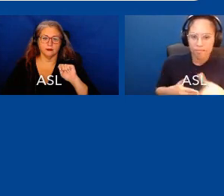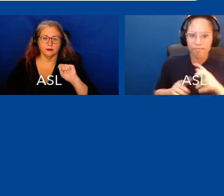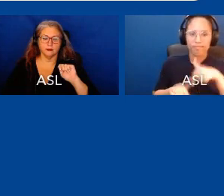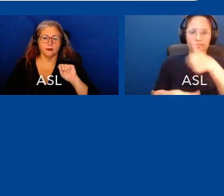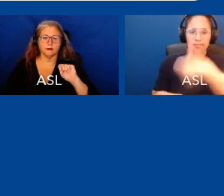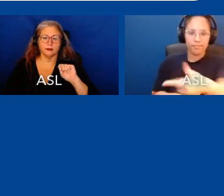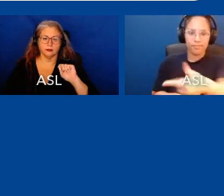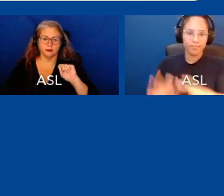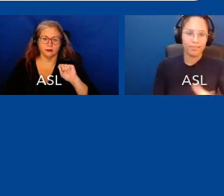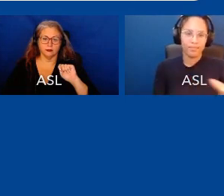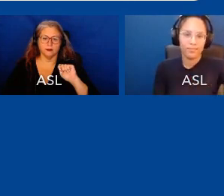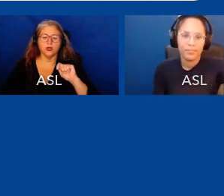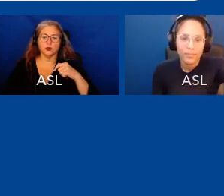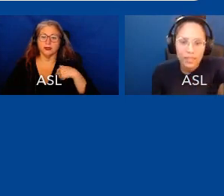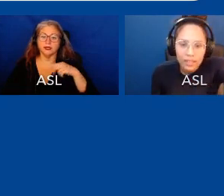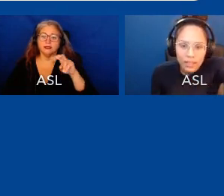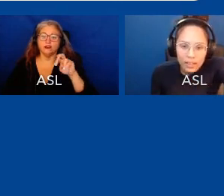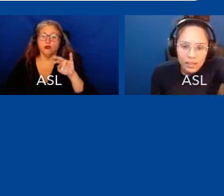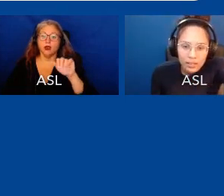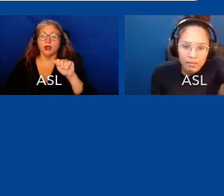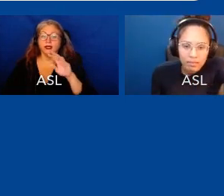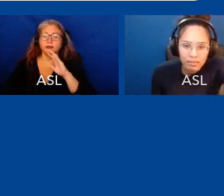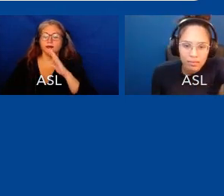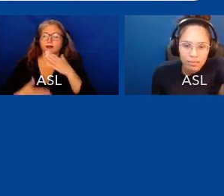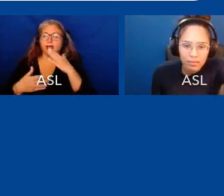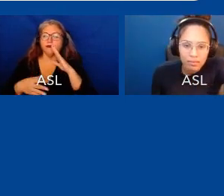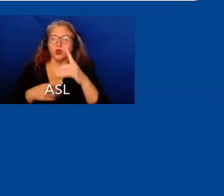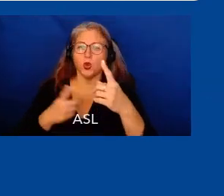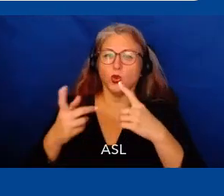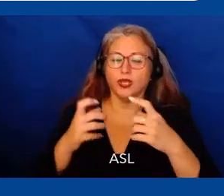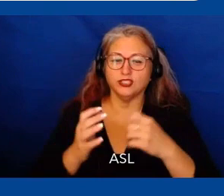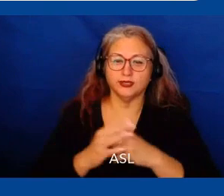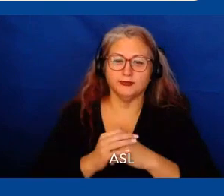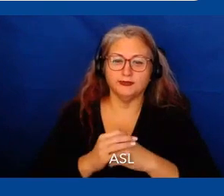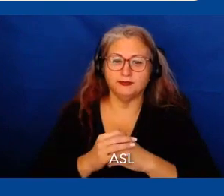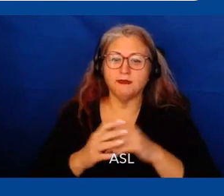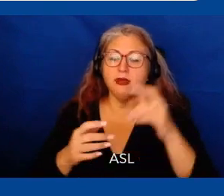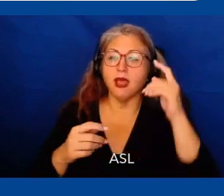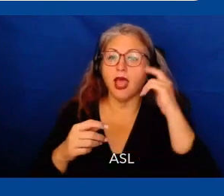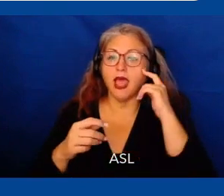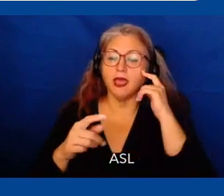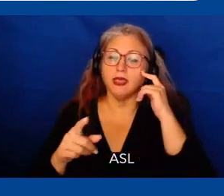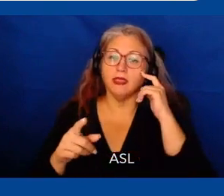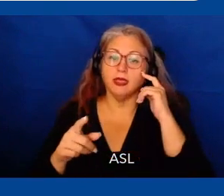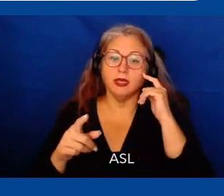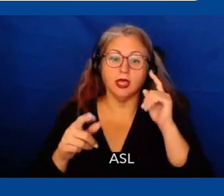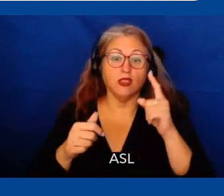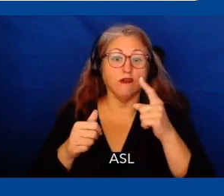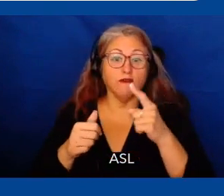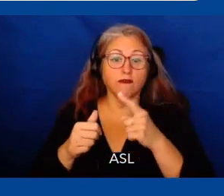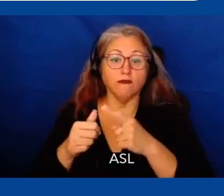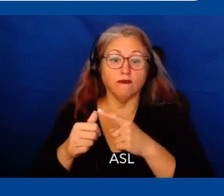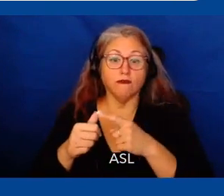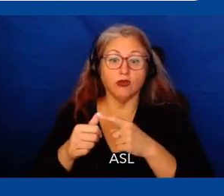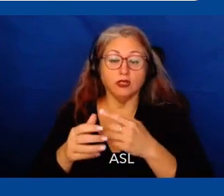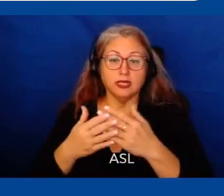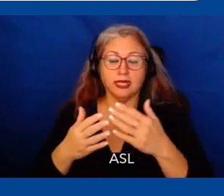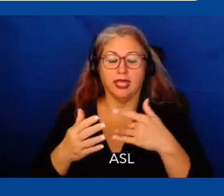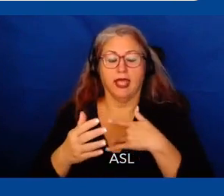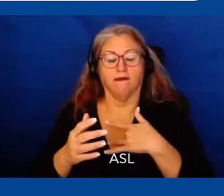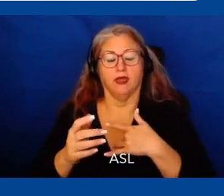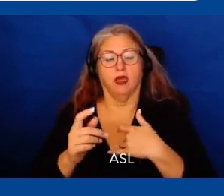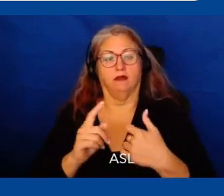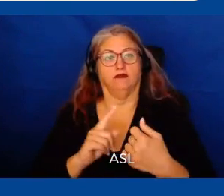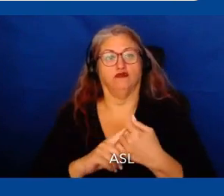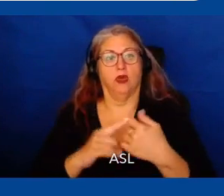So this is Veronika speaking. Thank you for the questions. I think the first thing that struck me is the